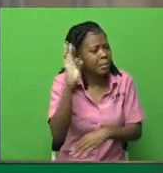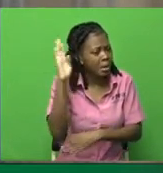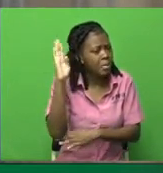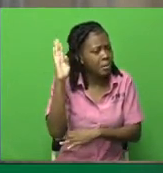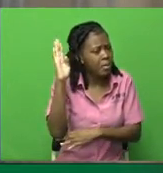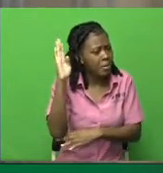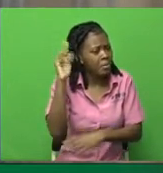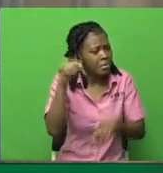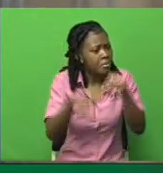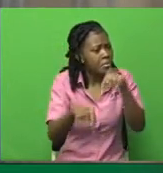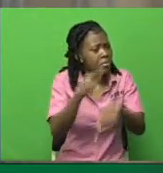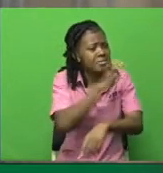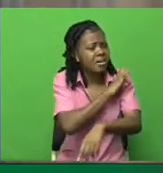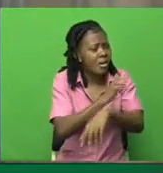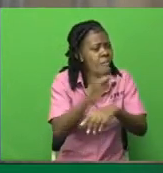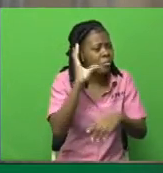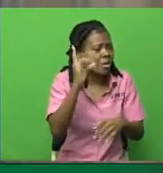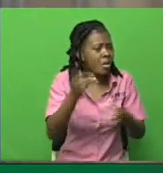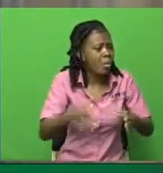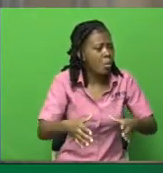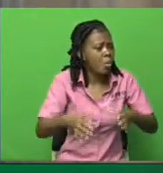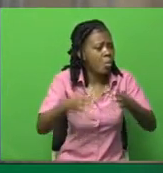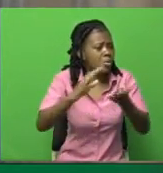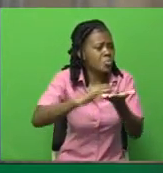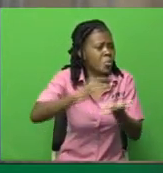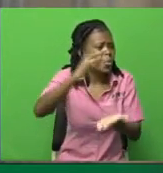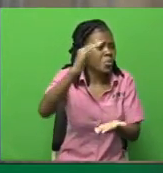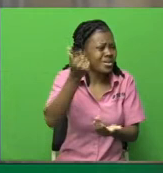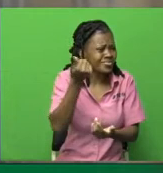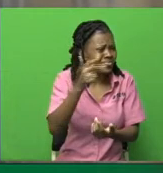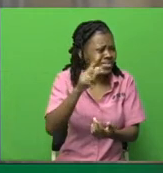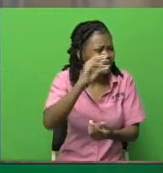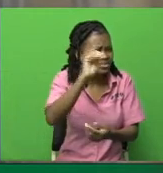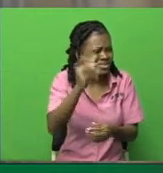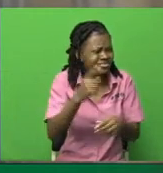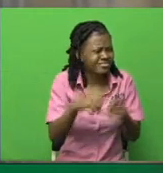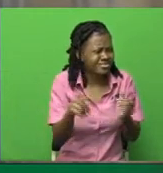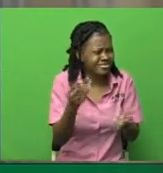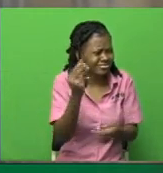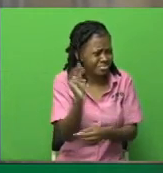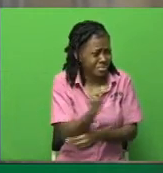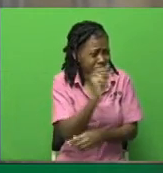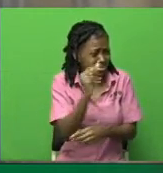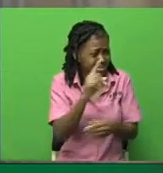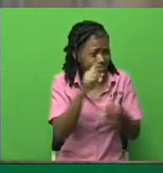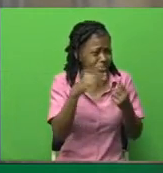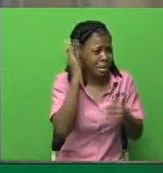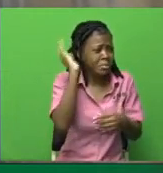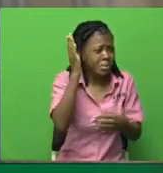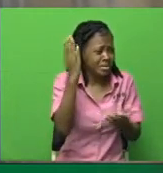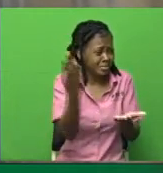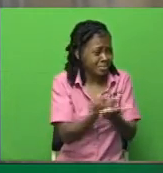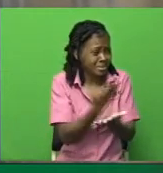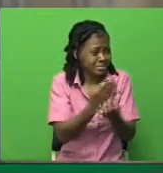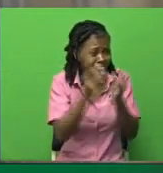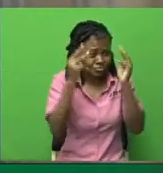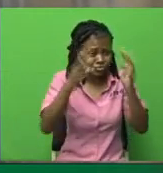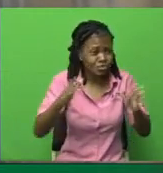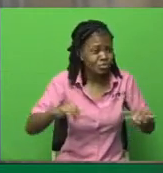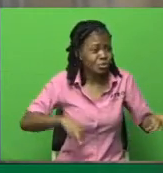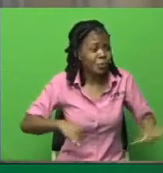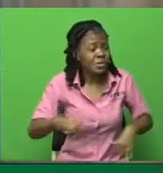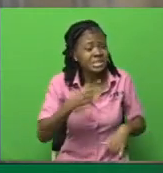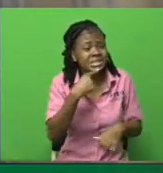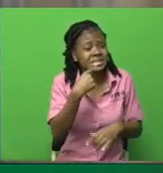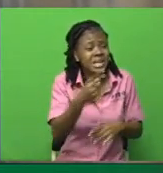growing at 13 percent on Monday in his 2023 budget statement the minister boasted a government policy